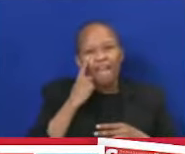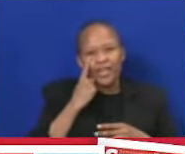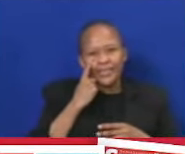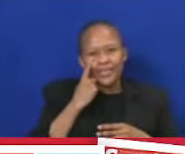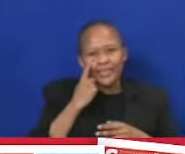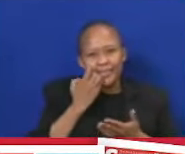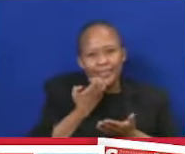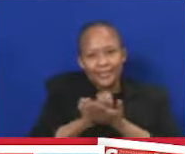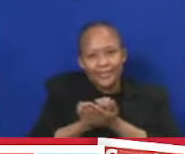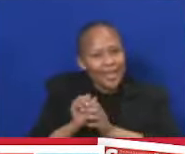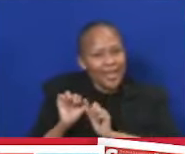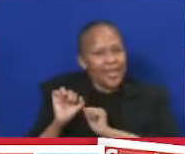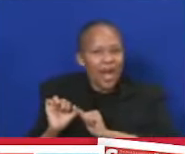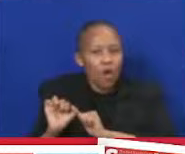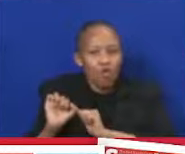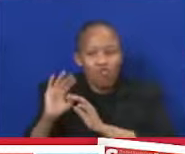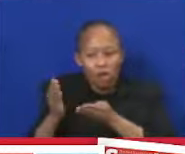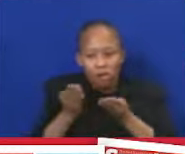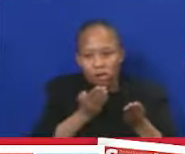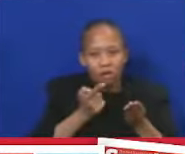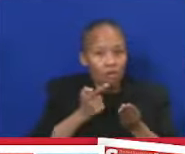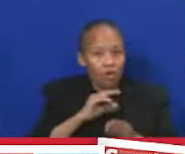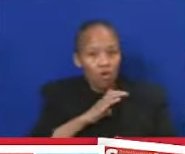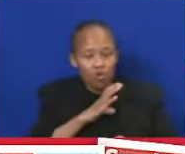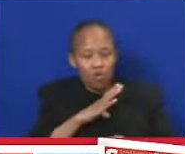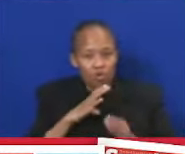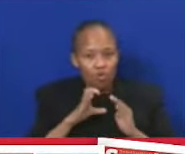True, Commissioners, the statement was prepared for the